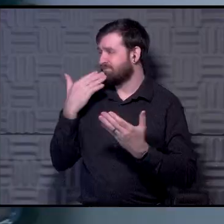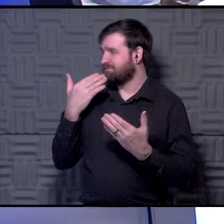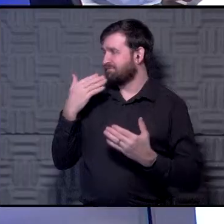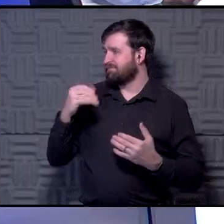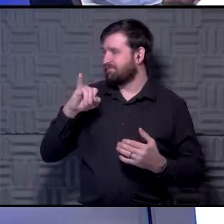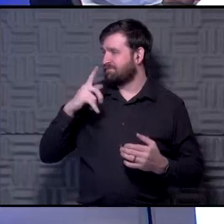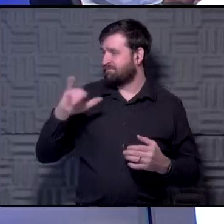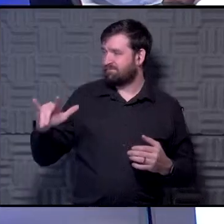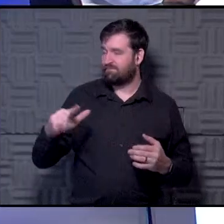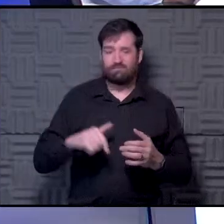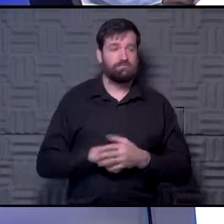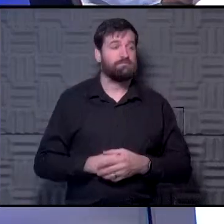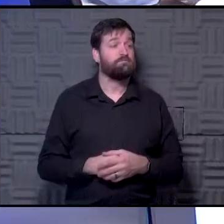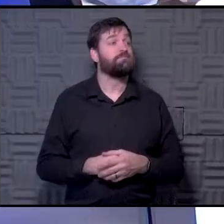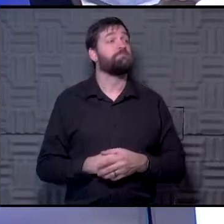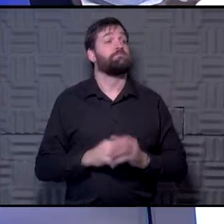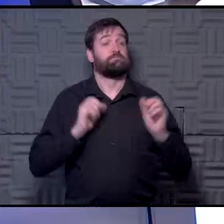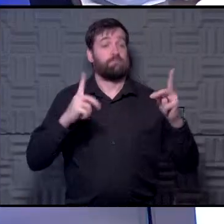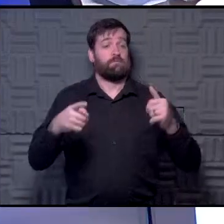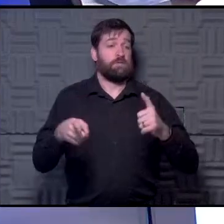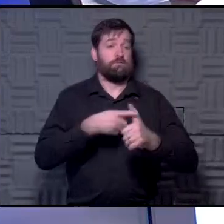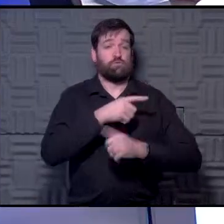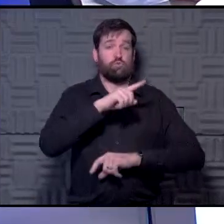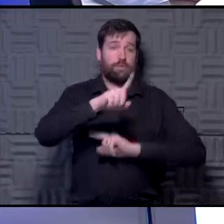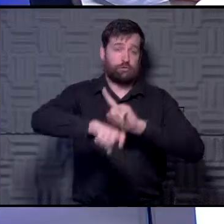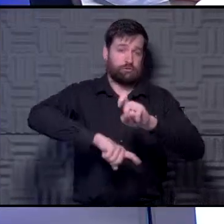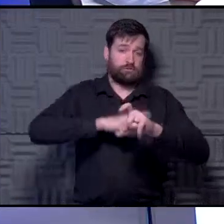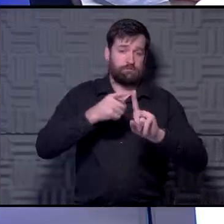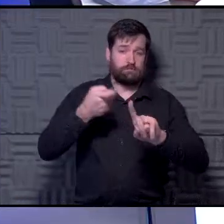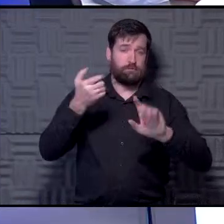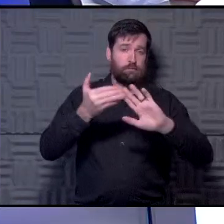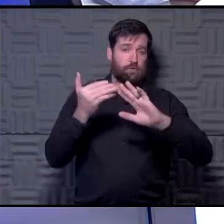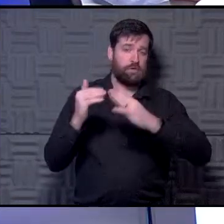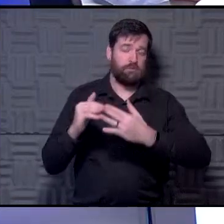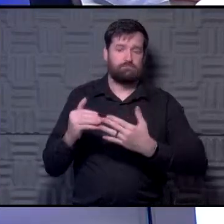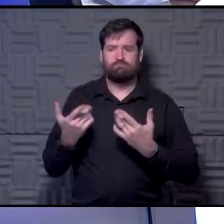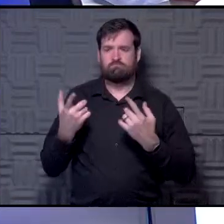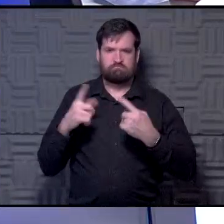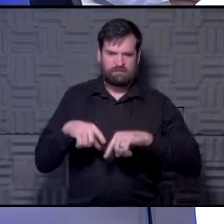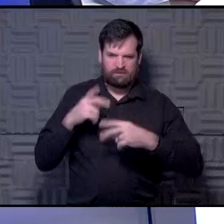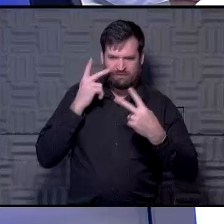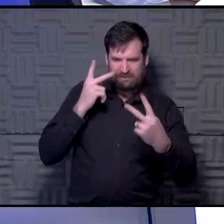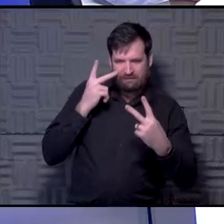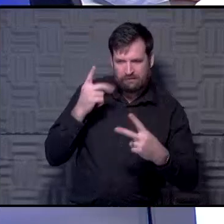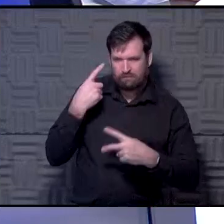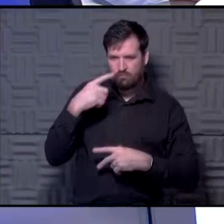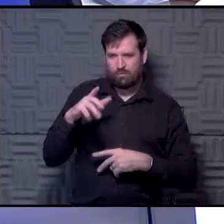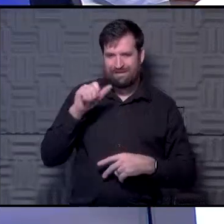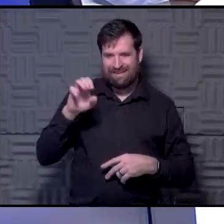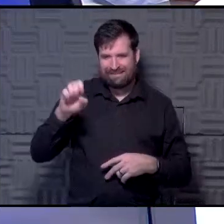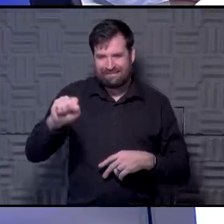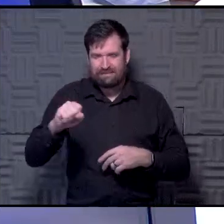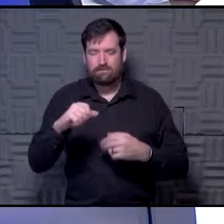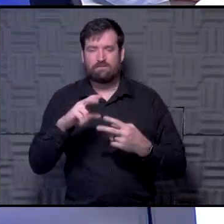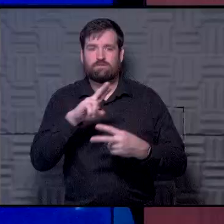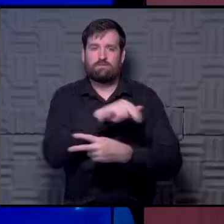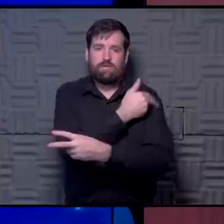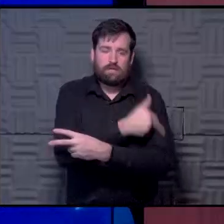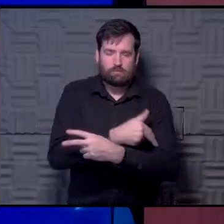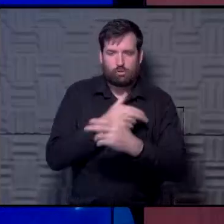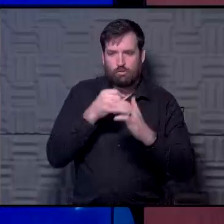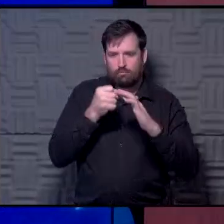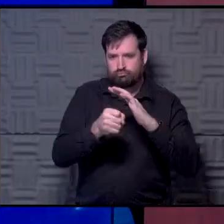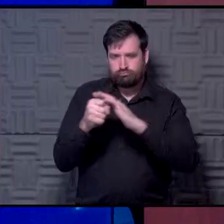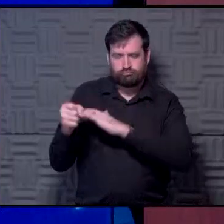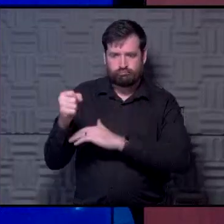Jill. All right, so our first question today from the community is, based on what we're seeing as far as cases and hospitalizations